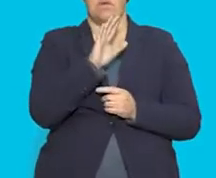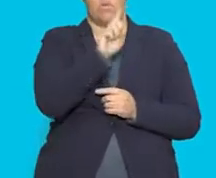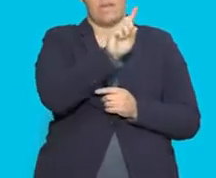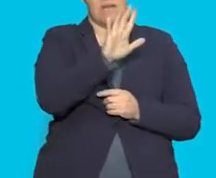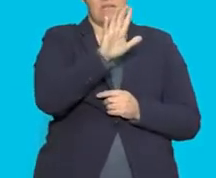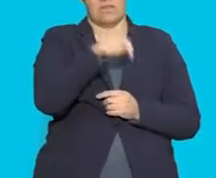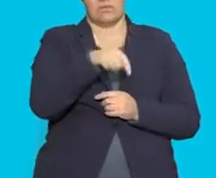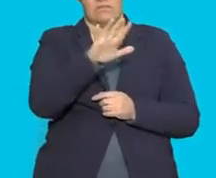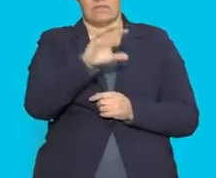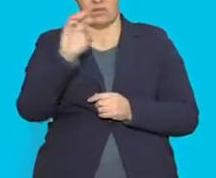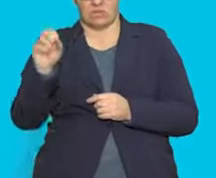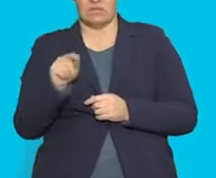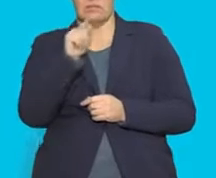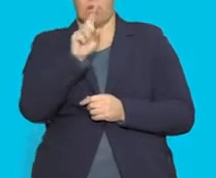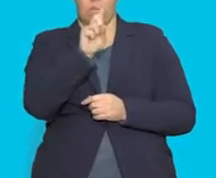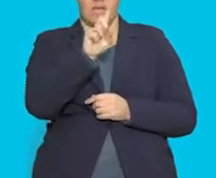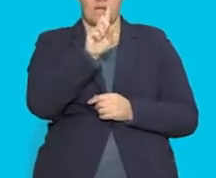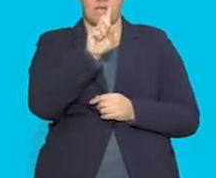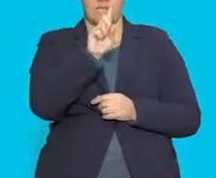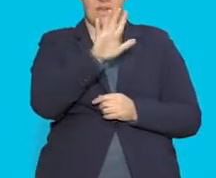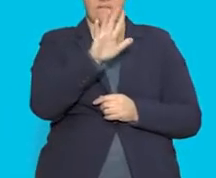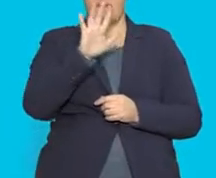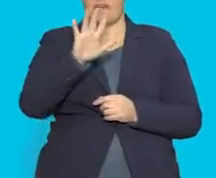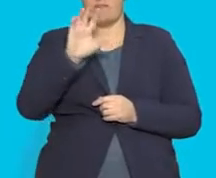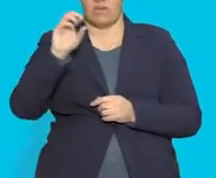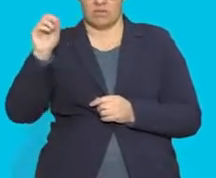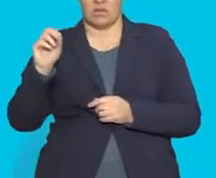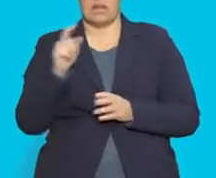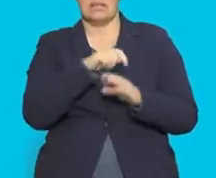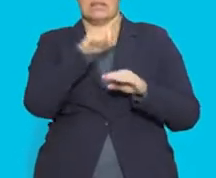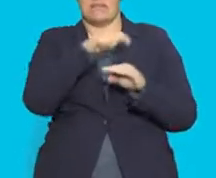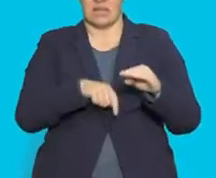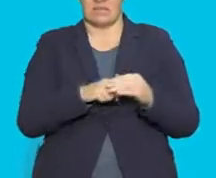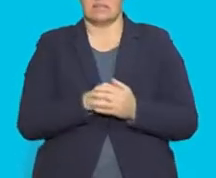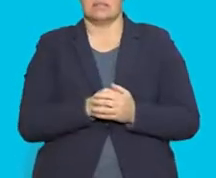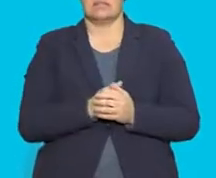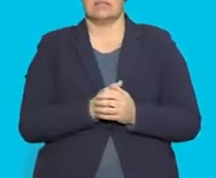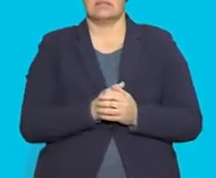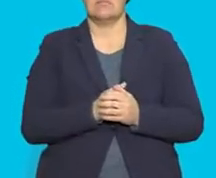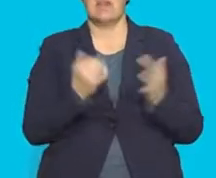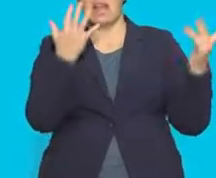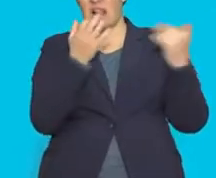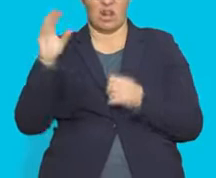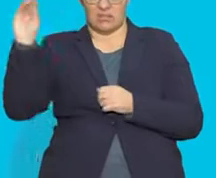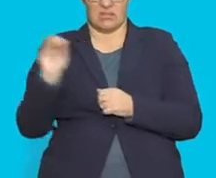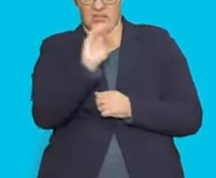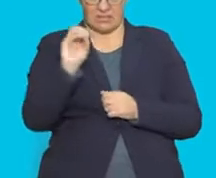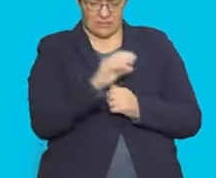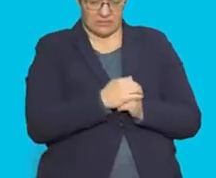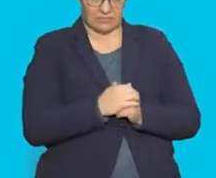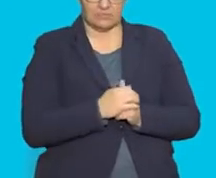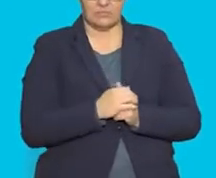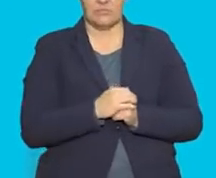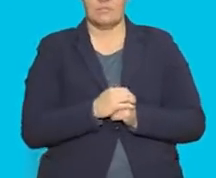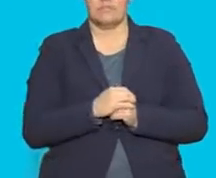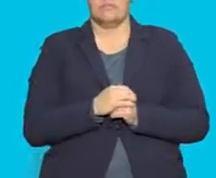15,500. Then I'm going to divide this by the 35,000. I'm just performing the calculation that you will normally be doing as you